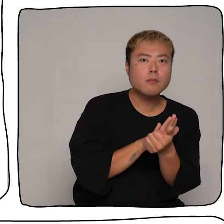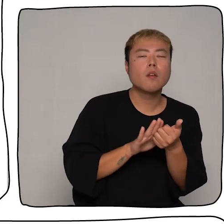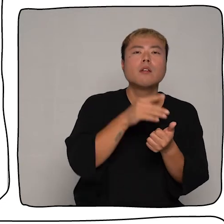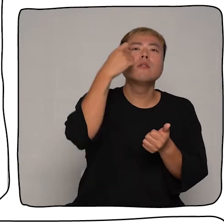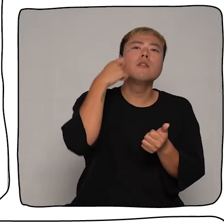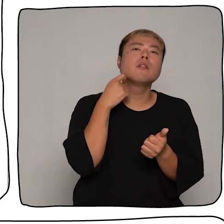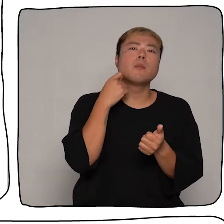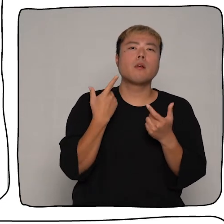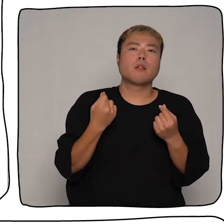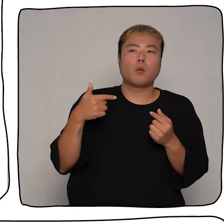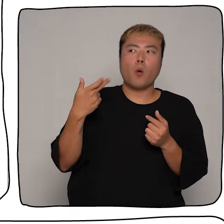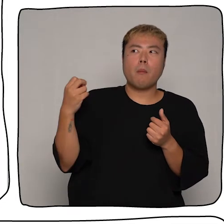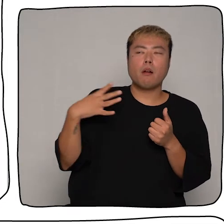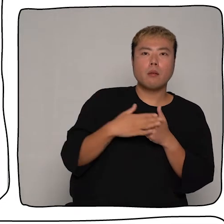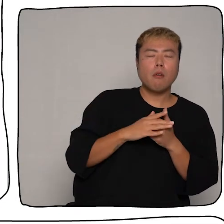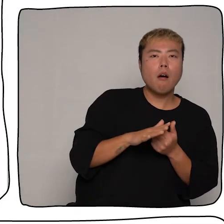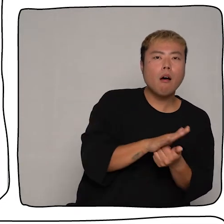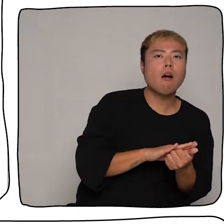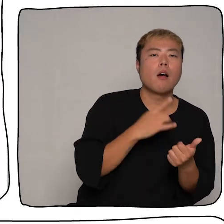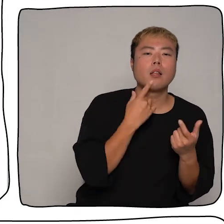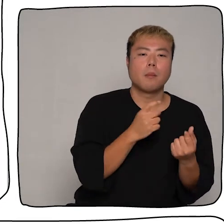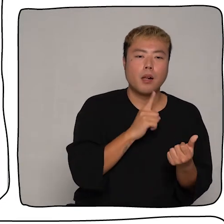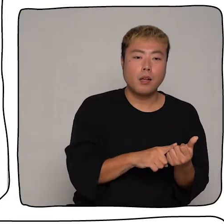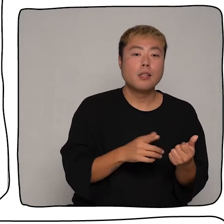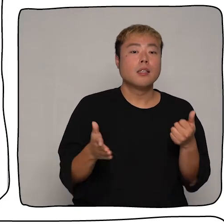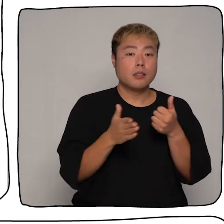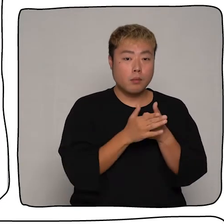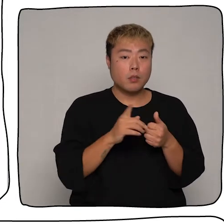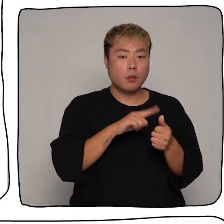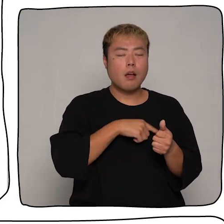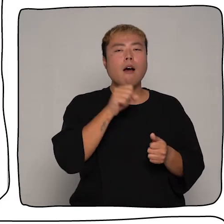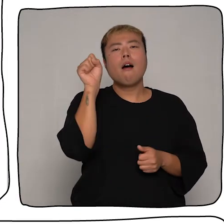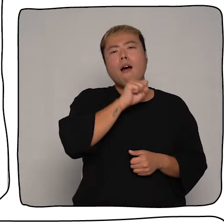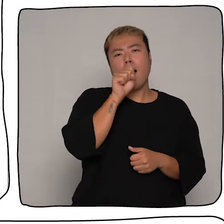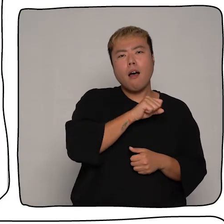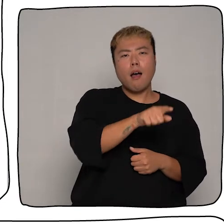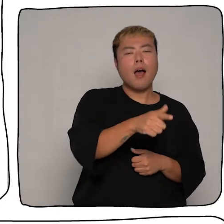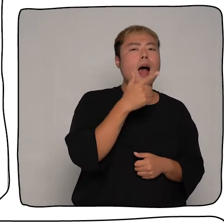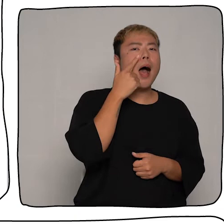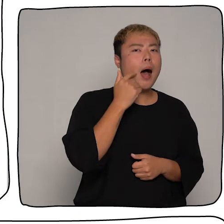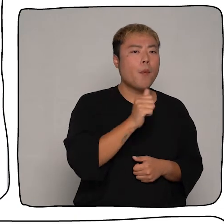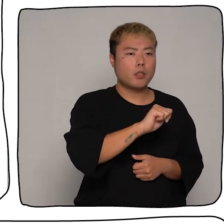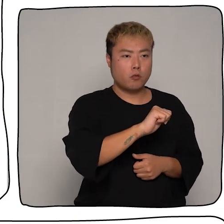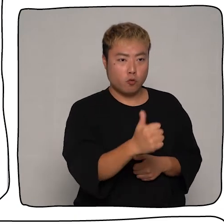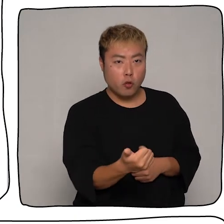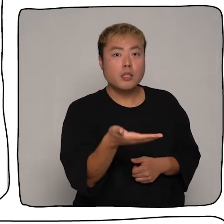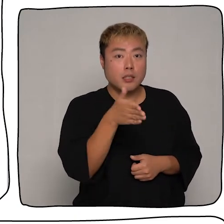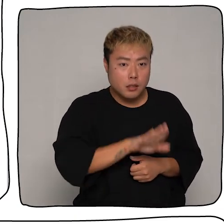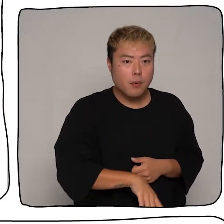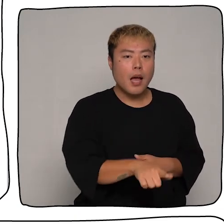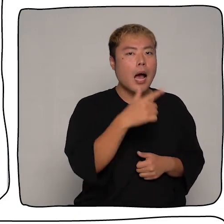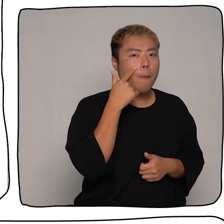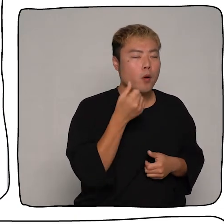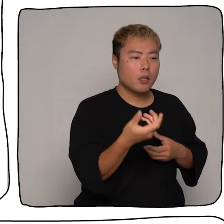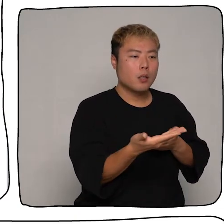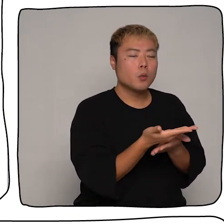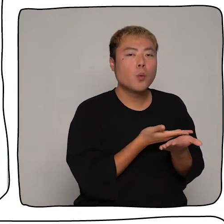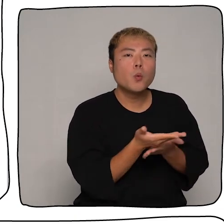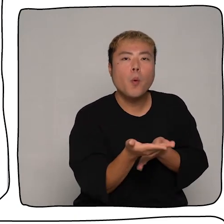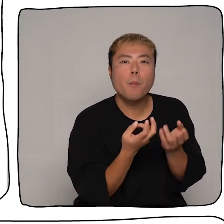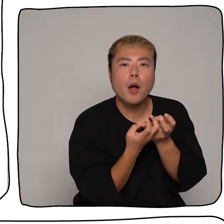he is already dead. Yanase noticed that the mode of haptic communication with his dead father